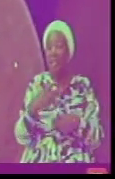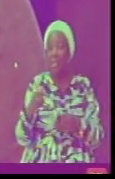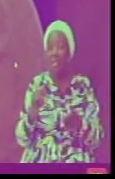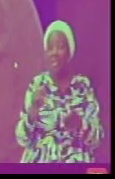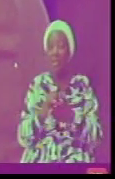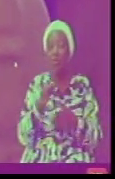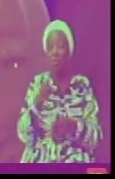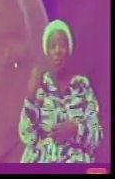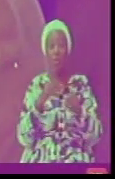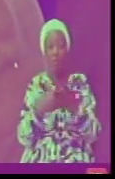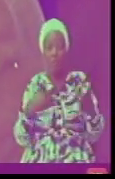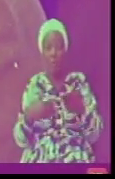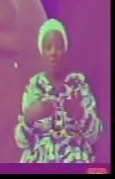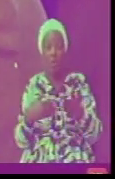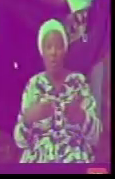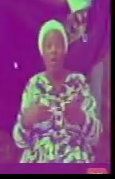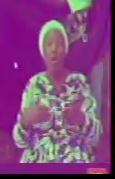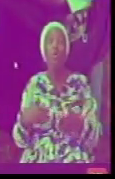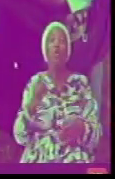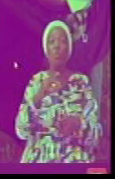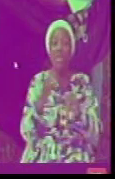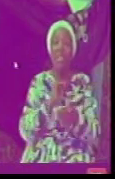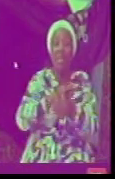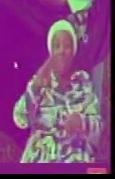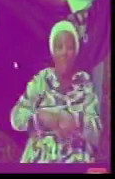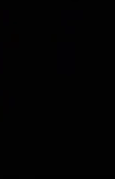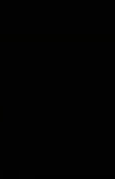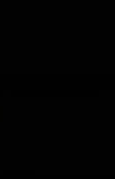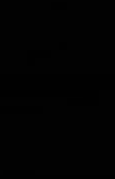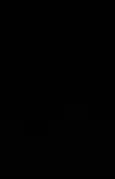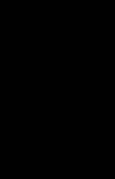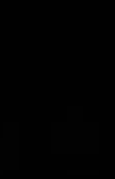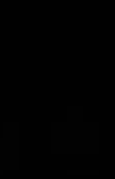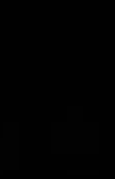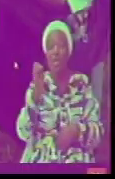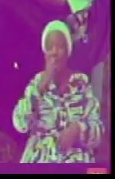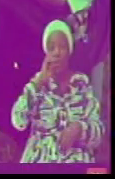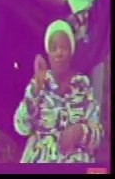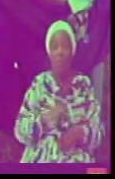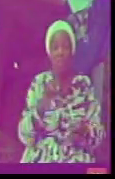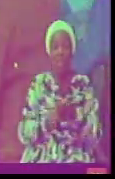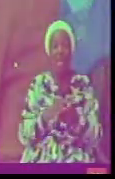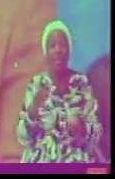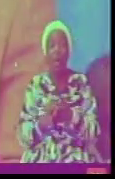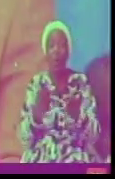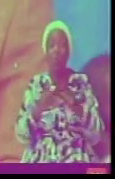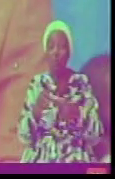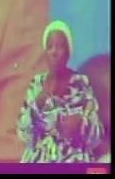He'll change your life. And the things you were doing before, he will take that nature that was